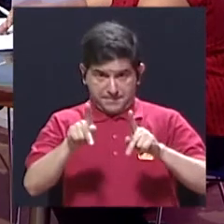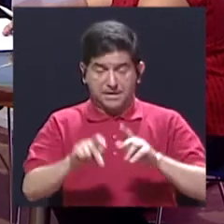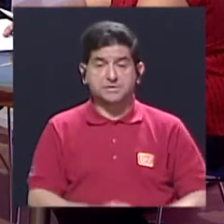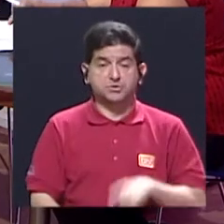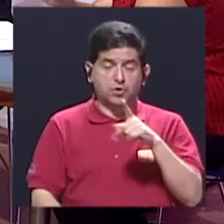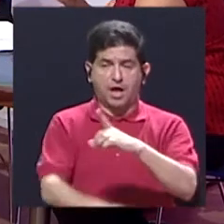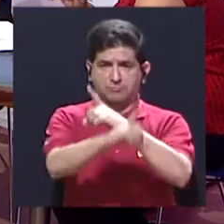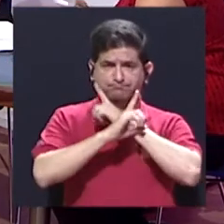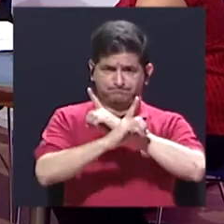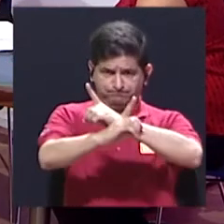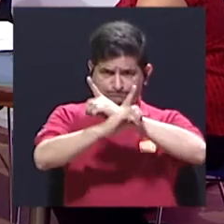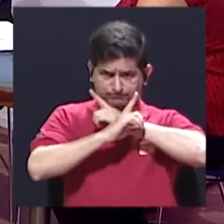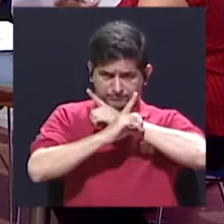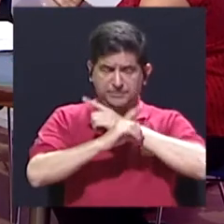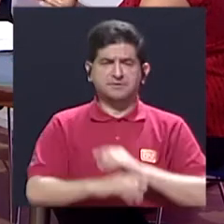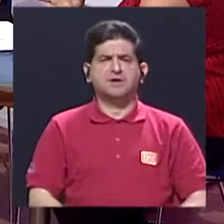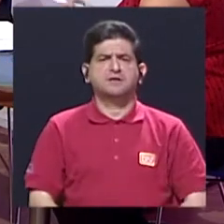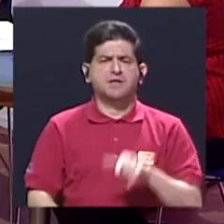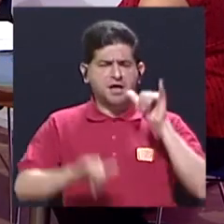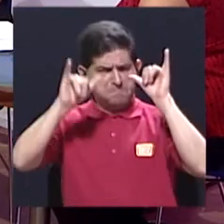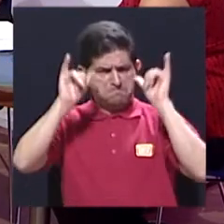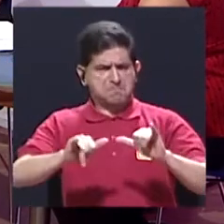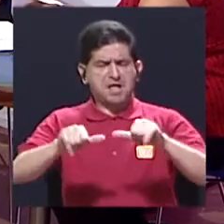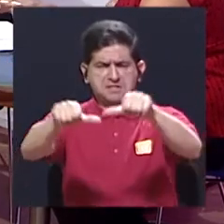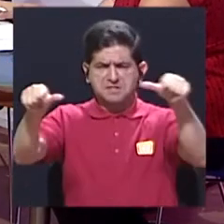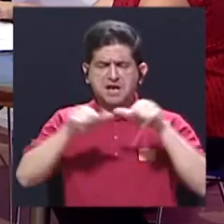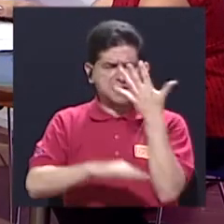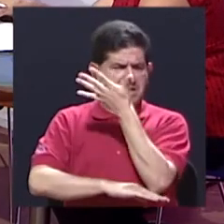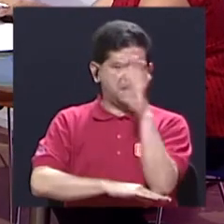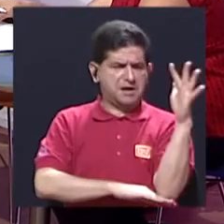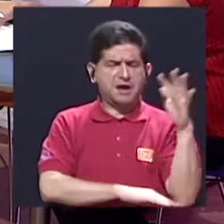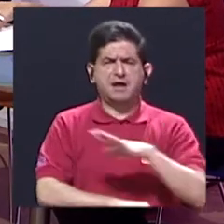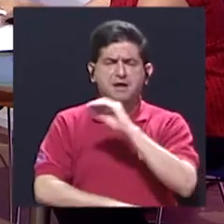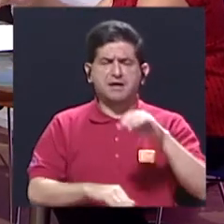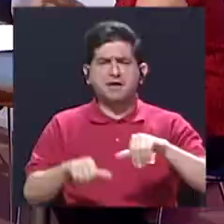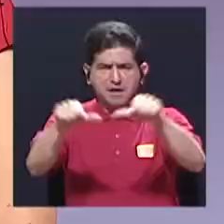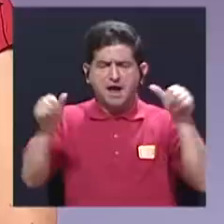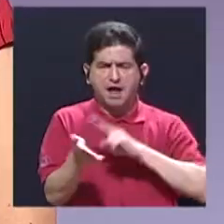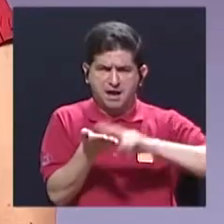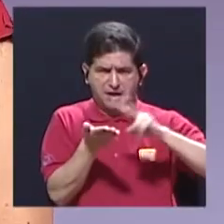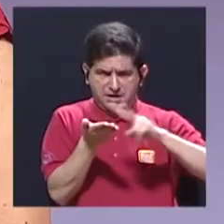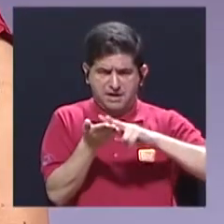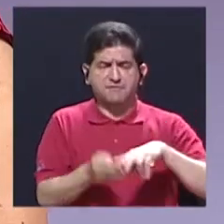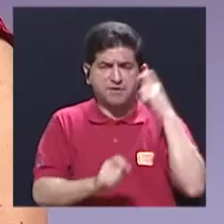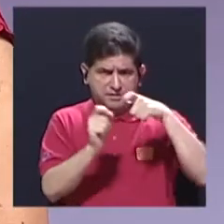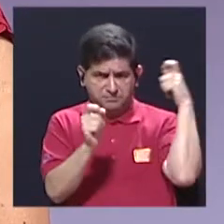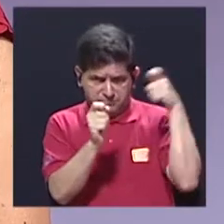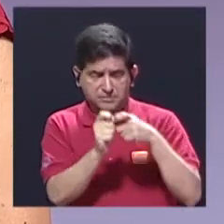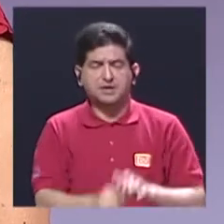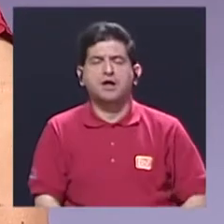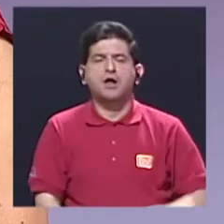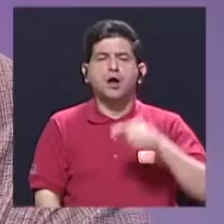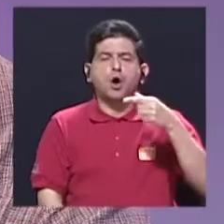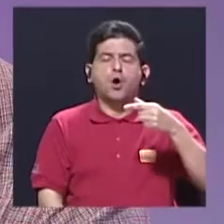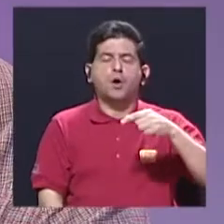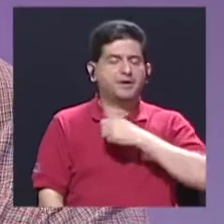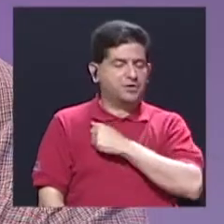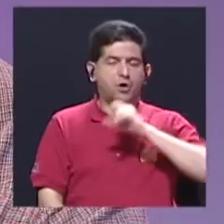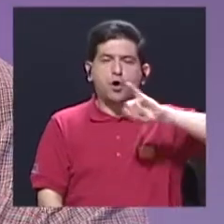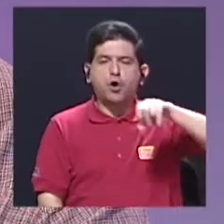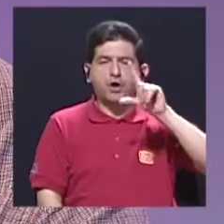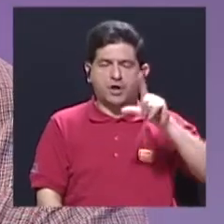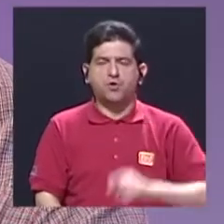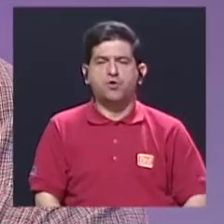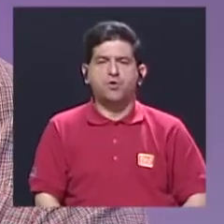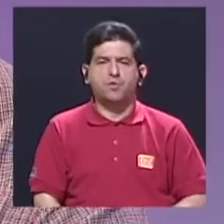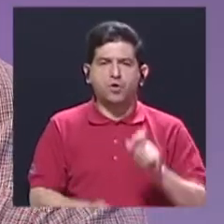been in defense of maintaining the area of forests and green areas in this area. We have a Don Jorge Lobo. He is biologist